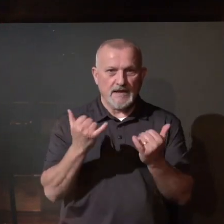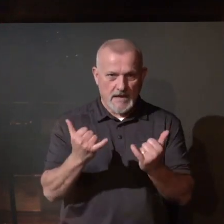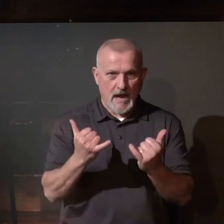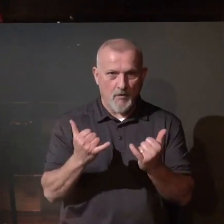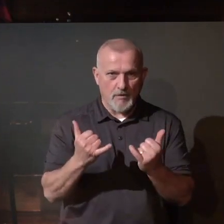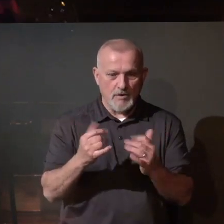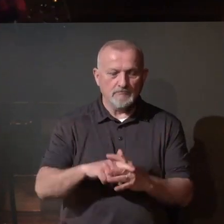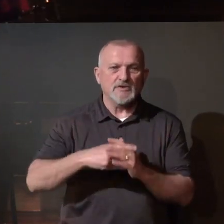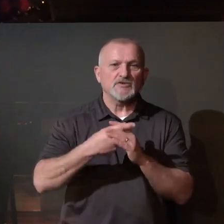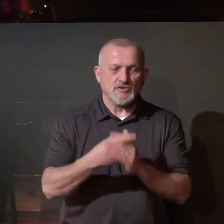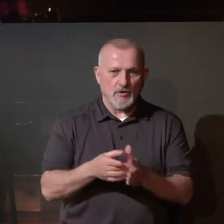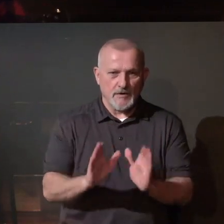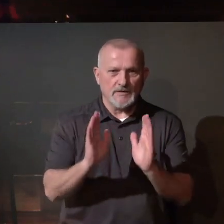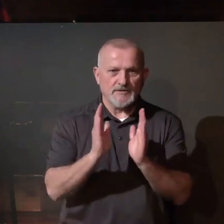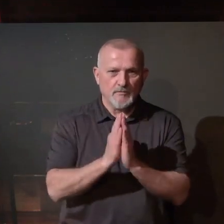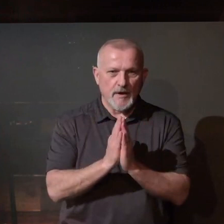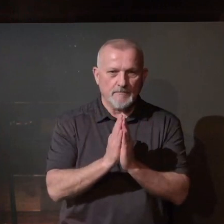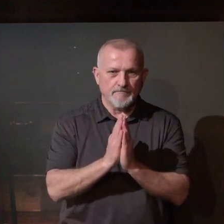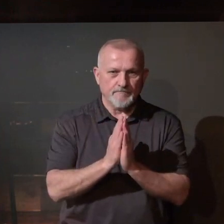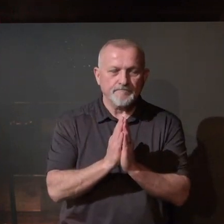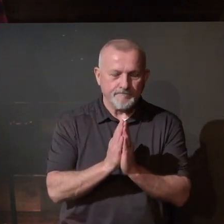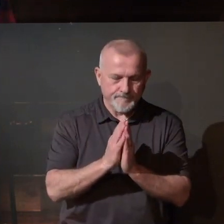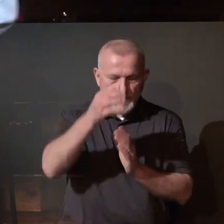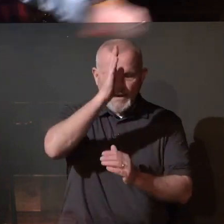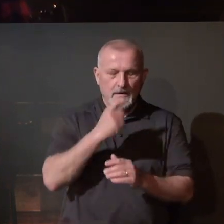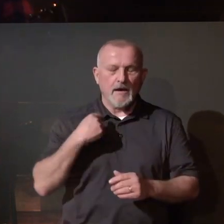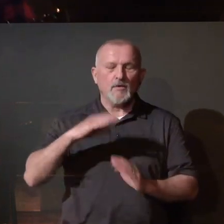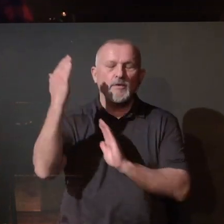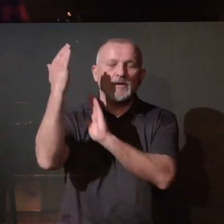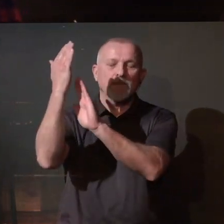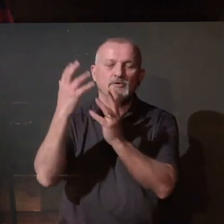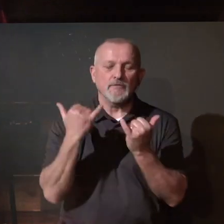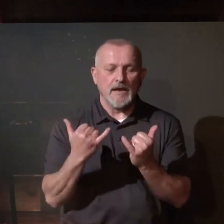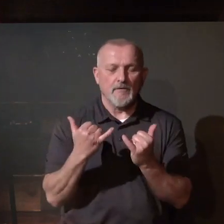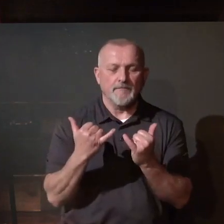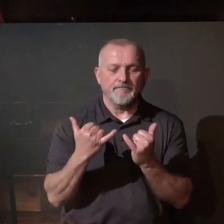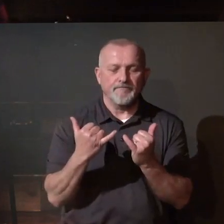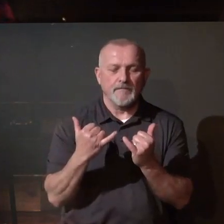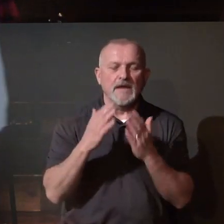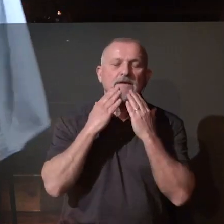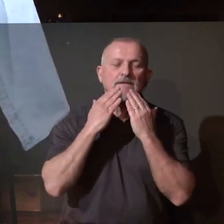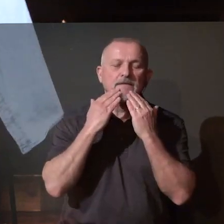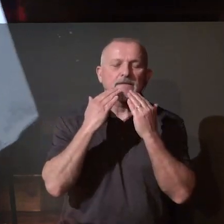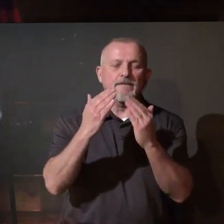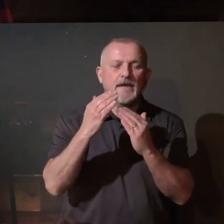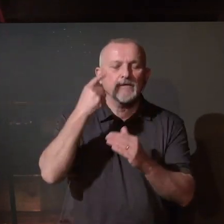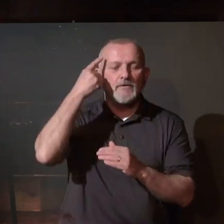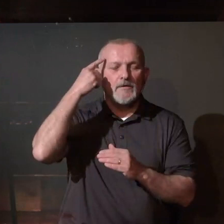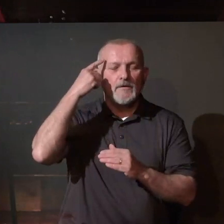into this. Let's pray. Let's bow your heads. God, we just come to you right now. God, we thank